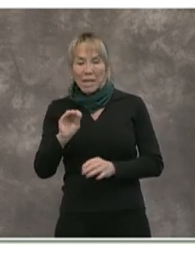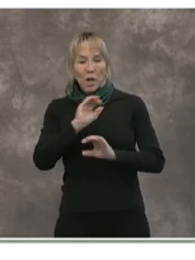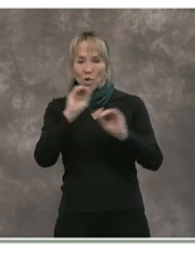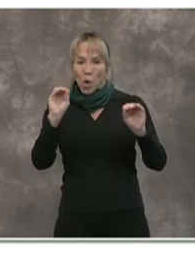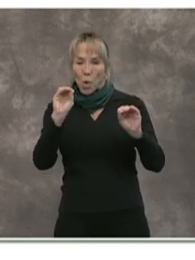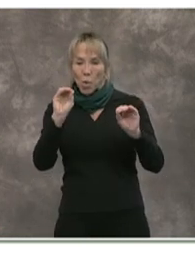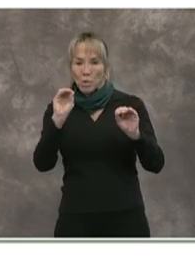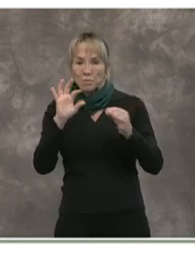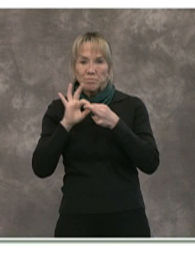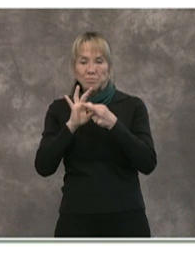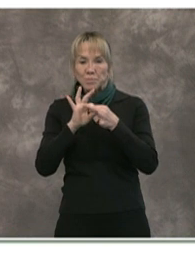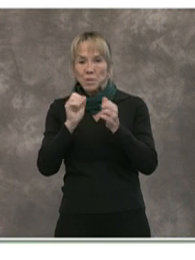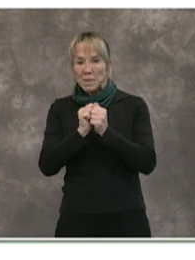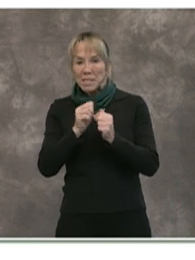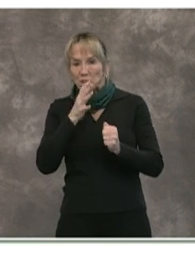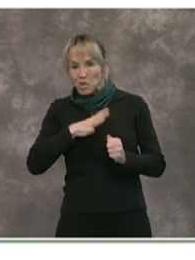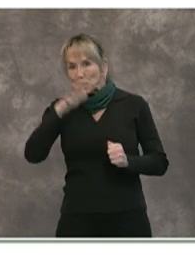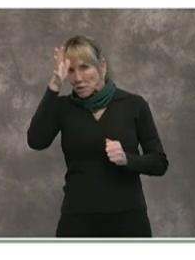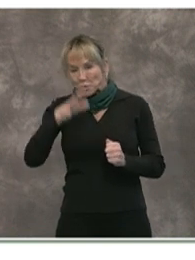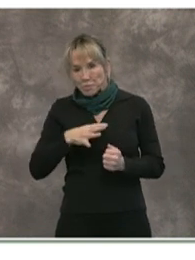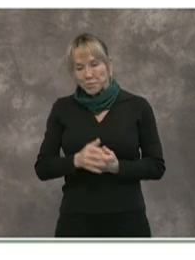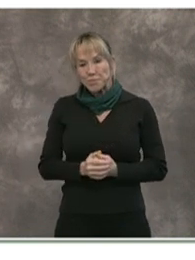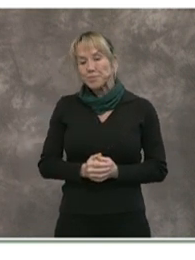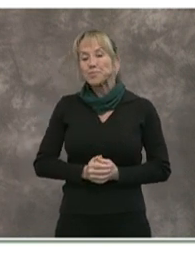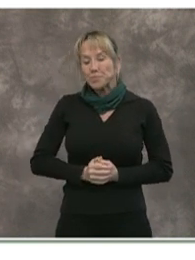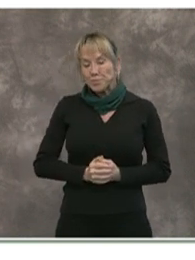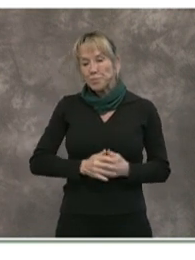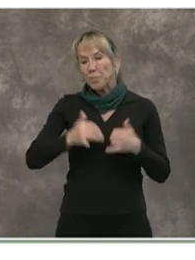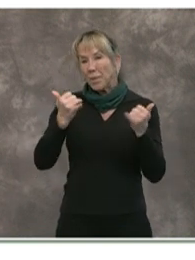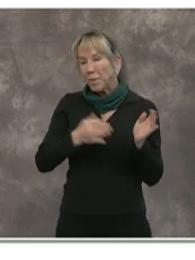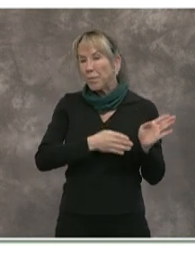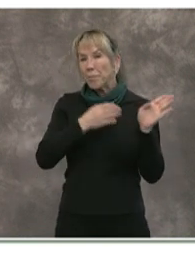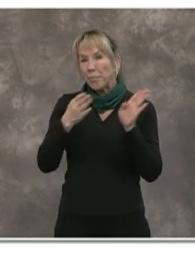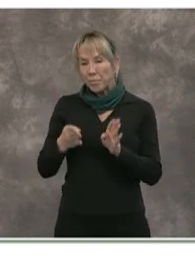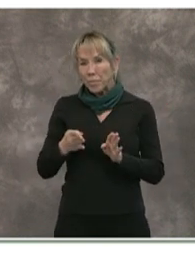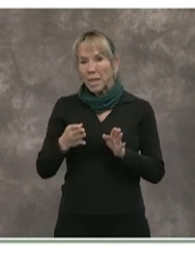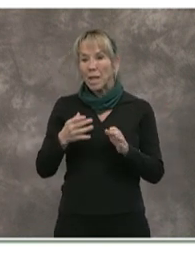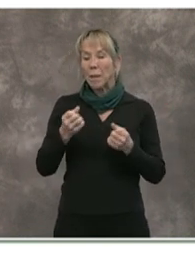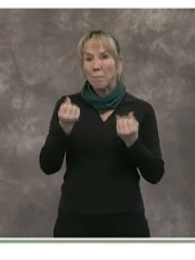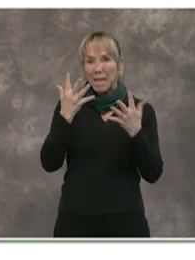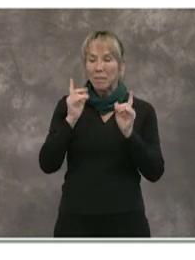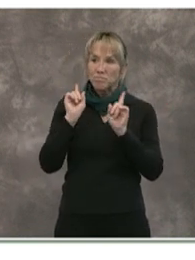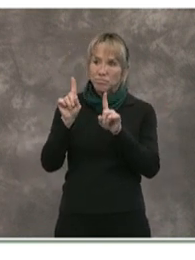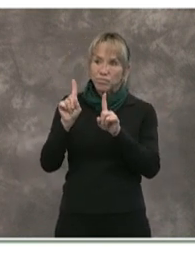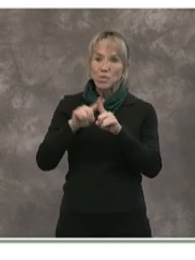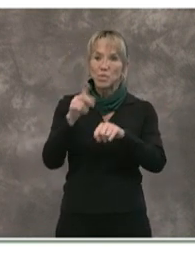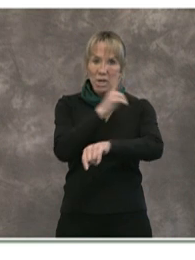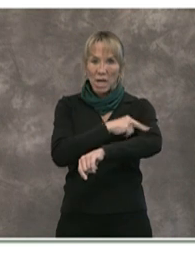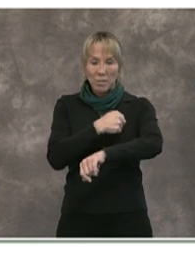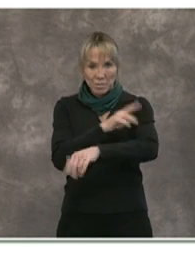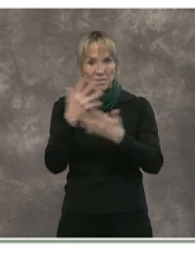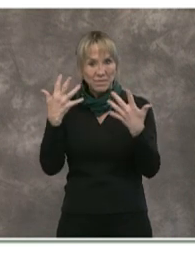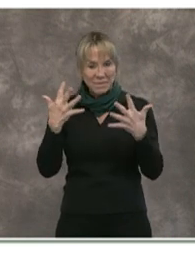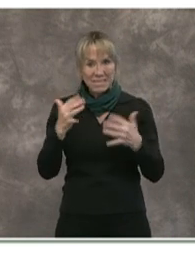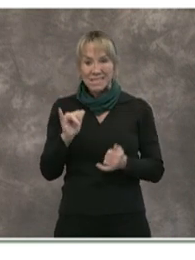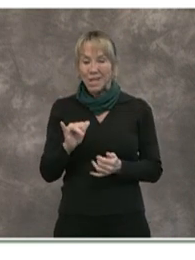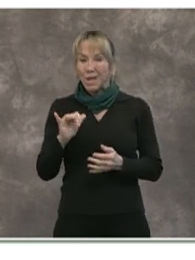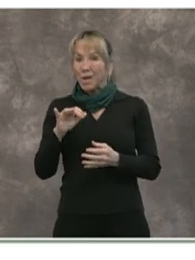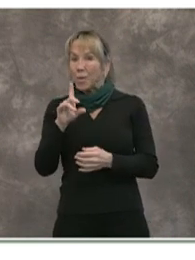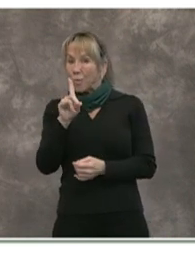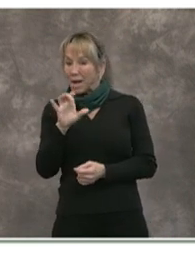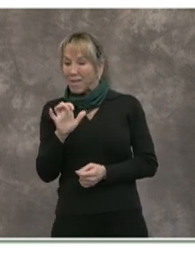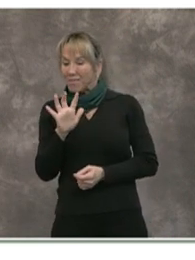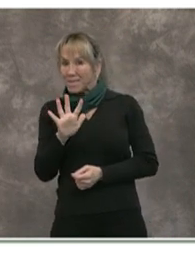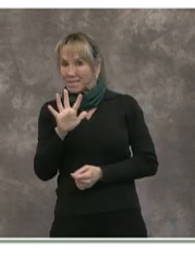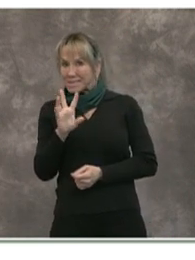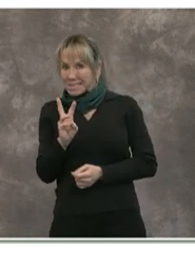identification. 420, or 23%, of the cases have been hospitalized, and this includes